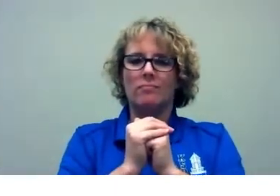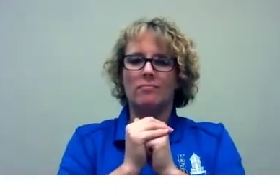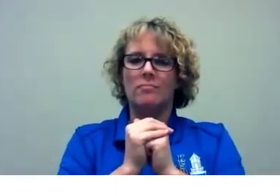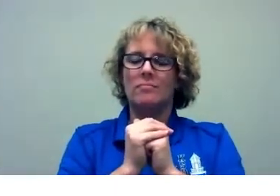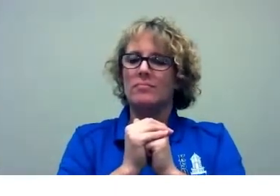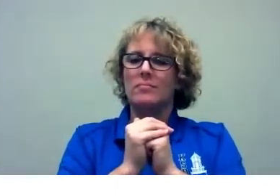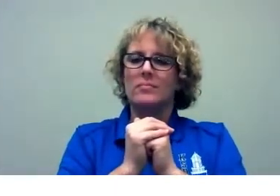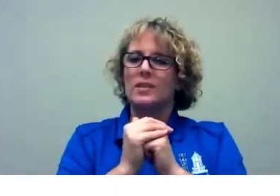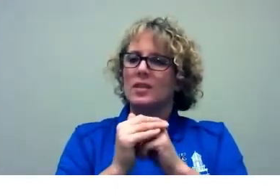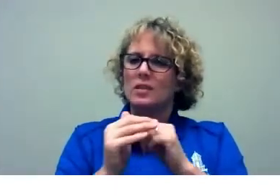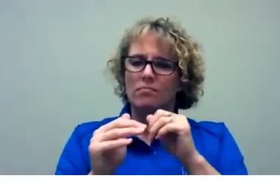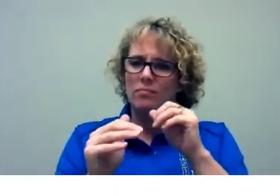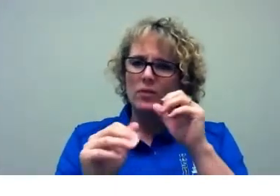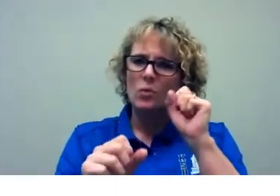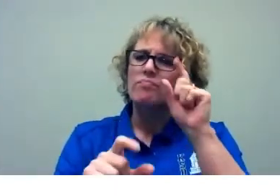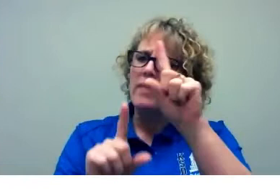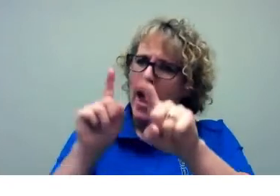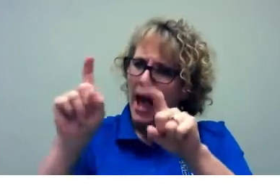with you.